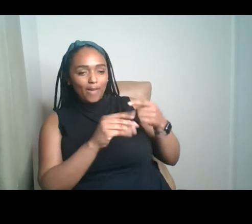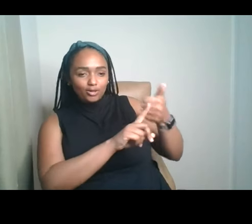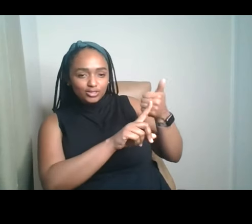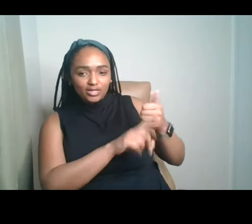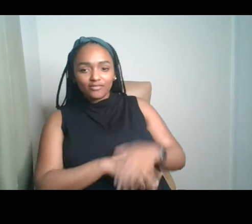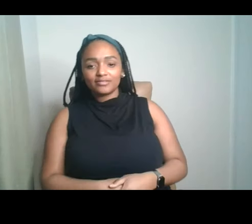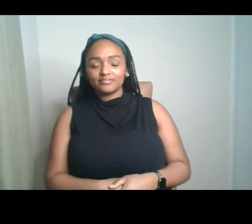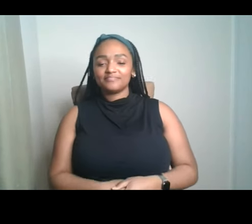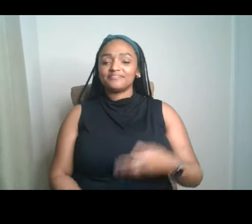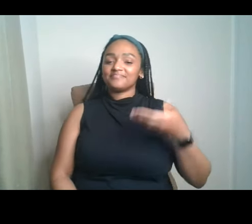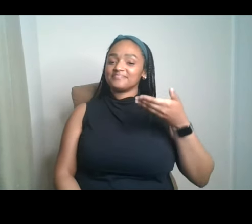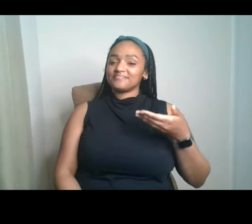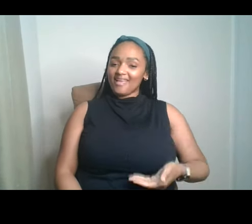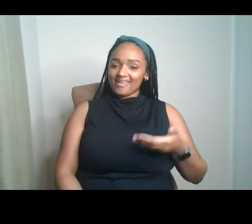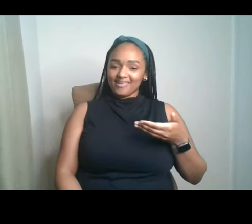I'm Kaya.